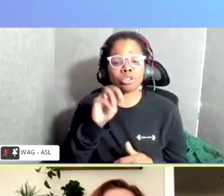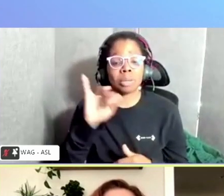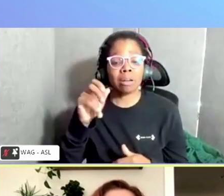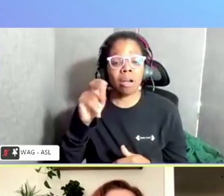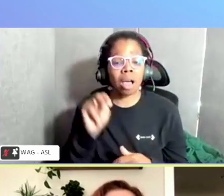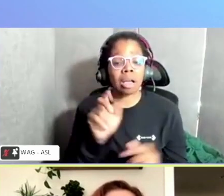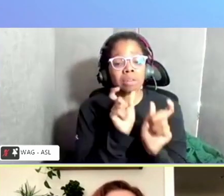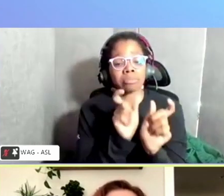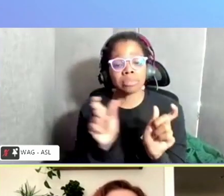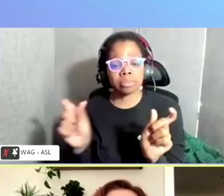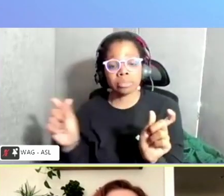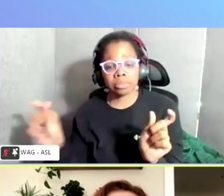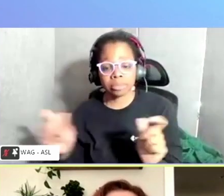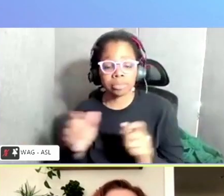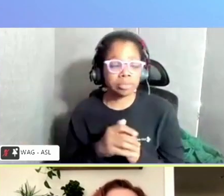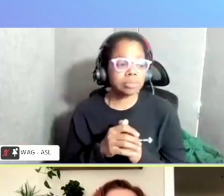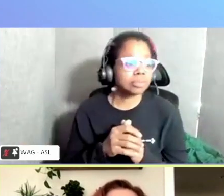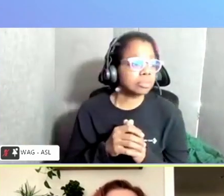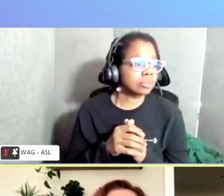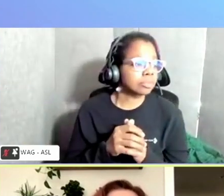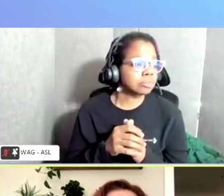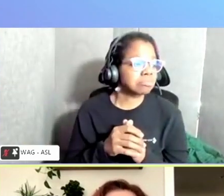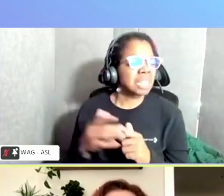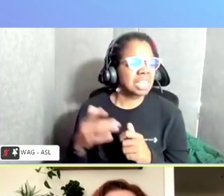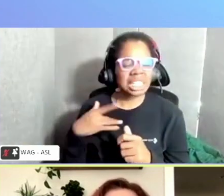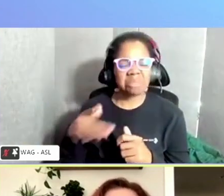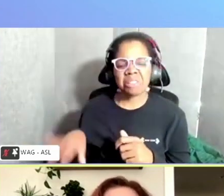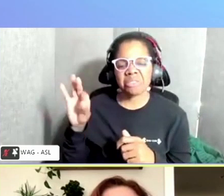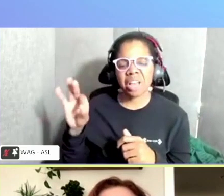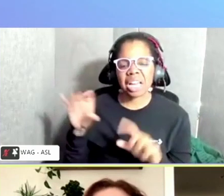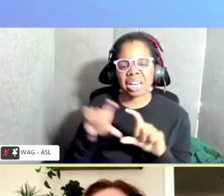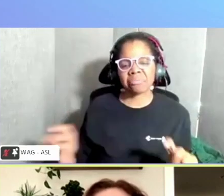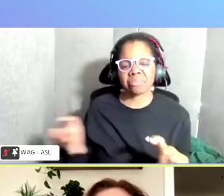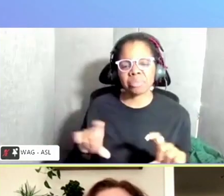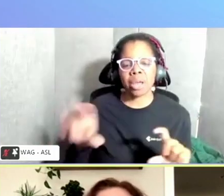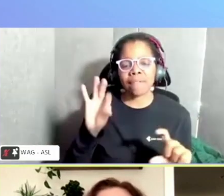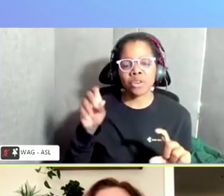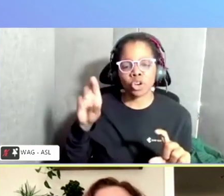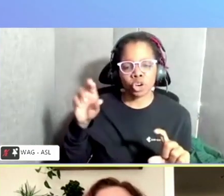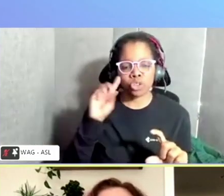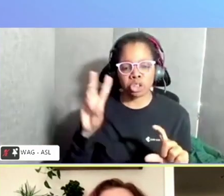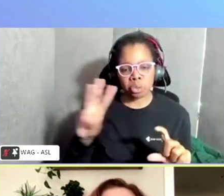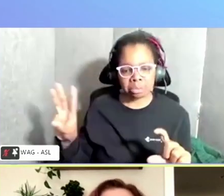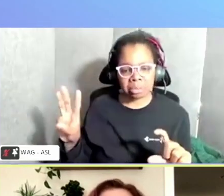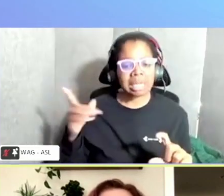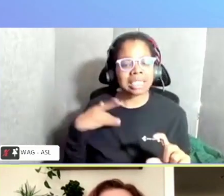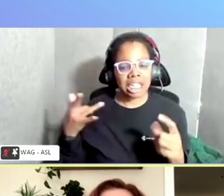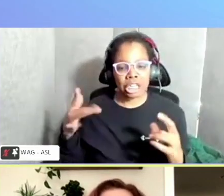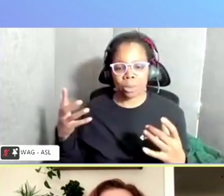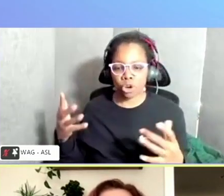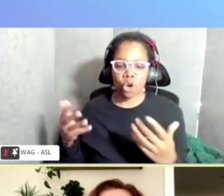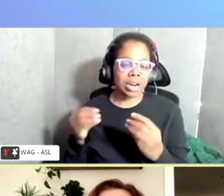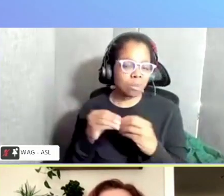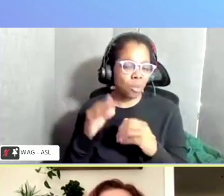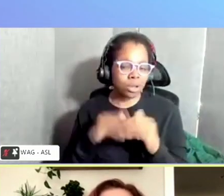icon links in a horizontal row, often found in the footer of a website. Typically, those icons are already greater than 24